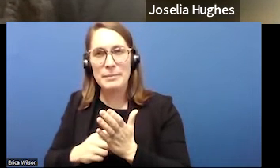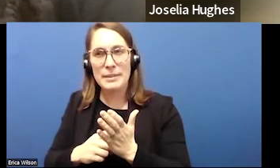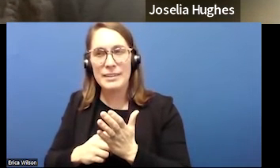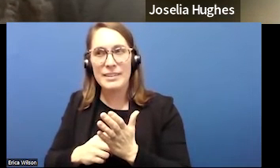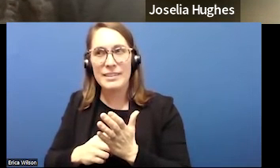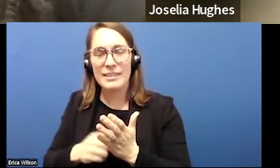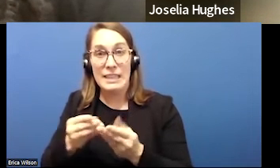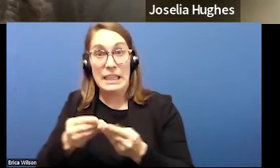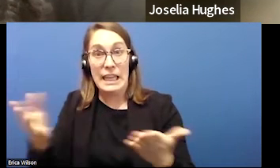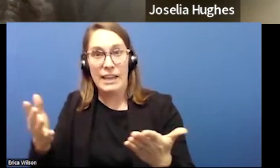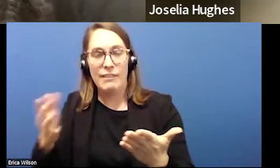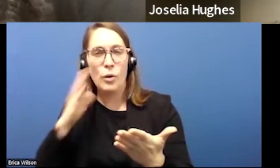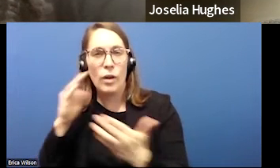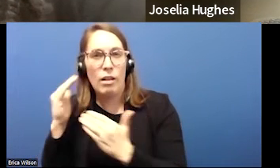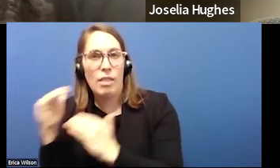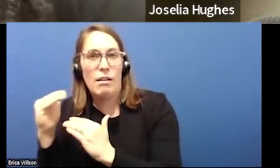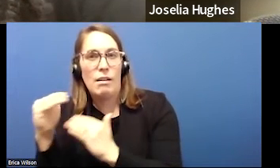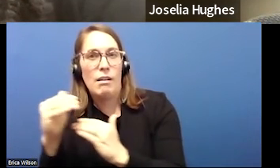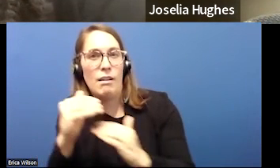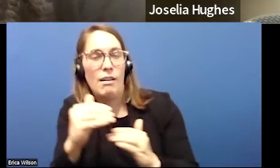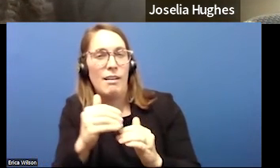and how sometimes they follow those lines.